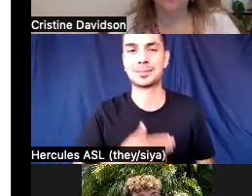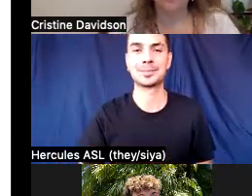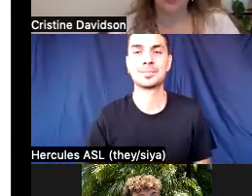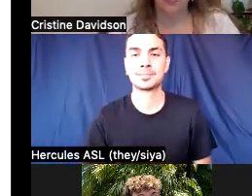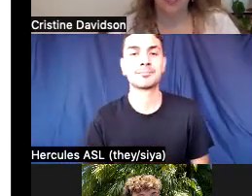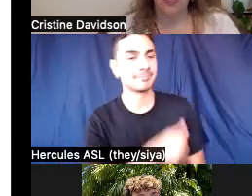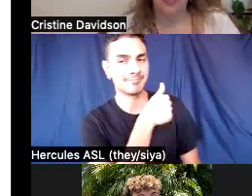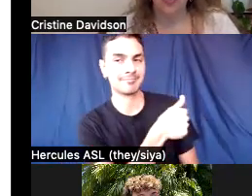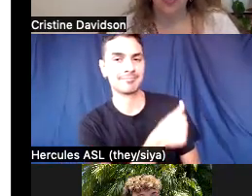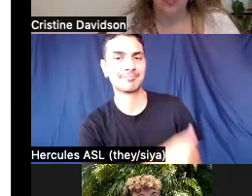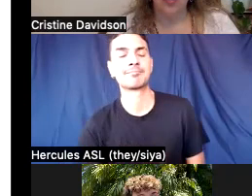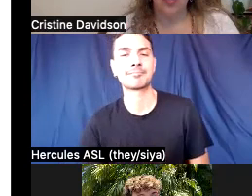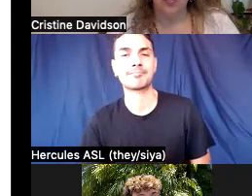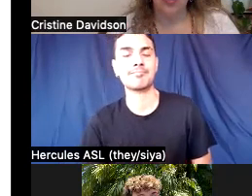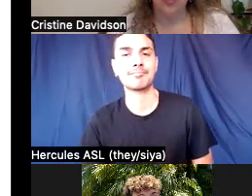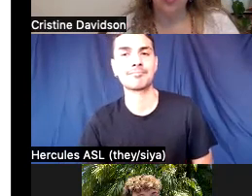Okay.